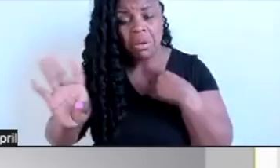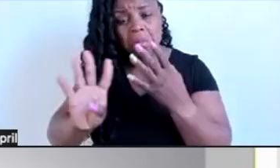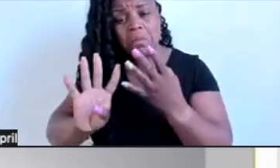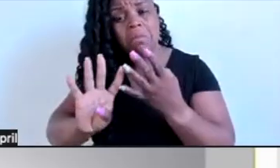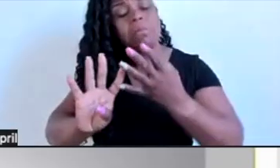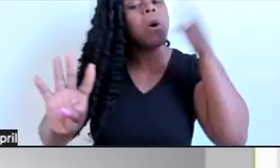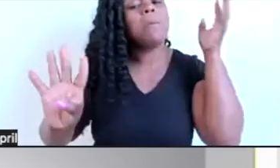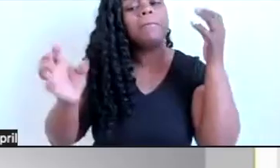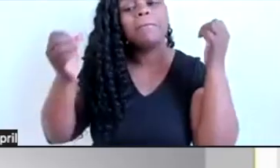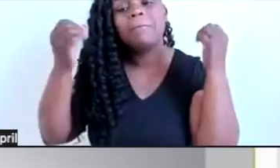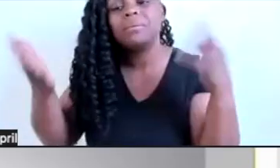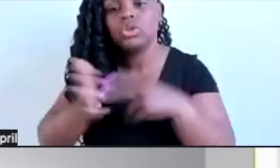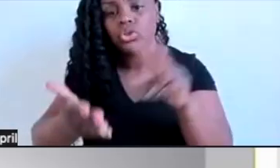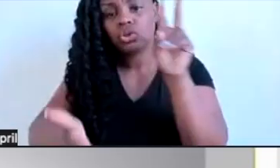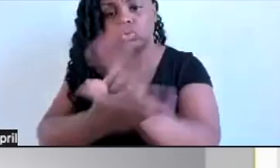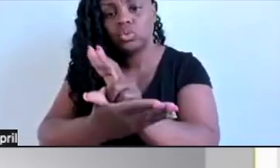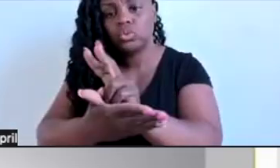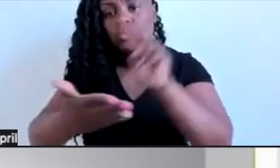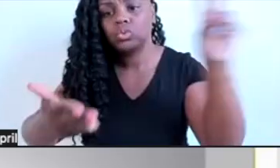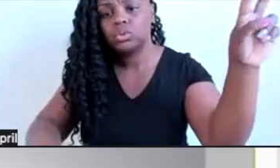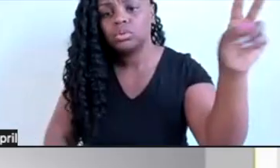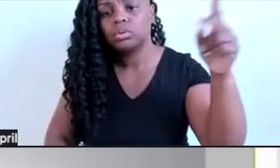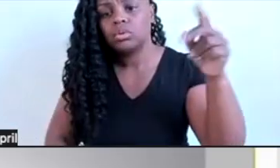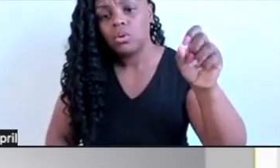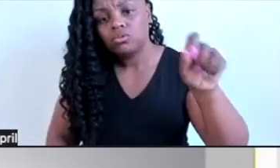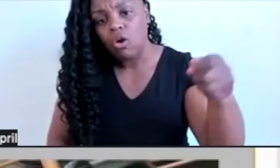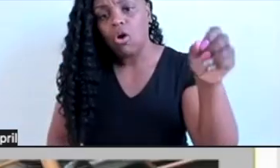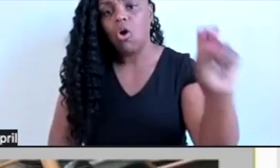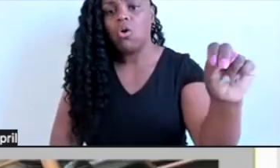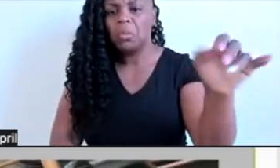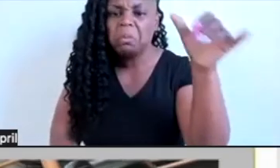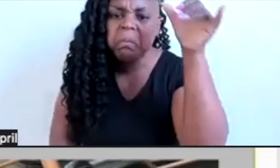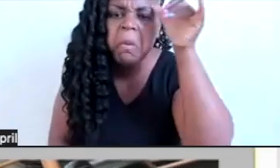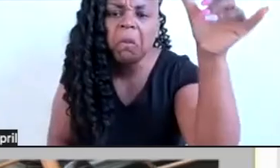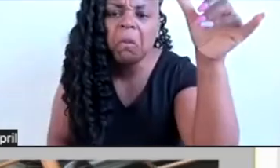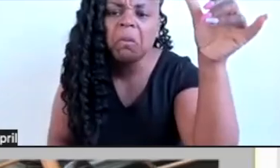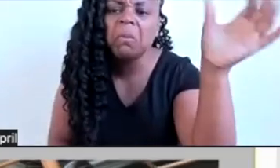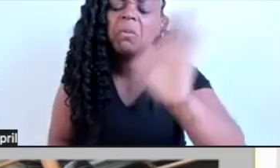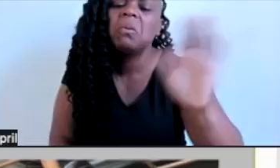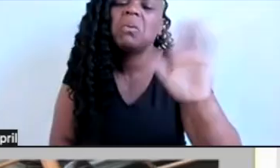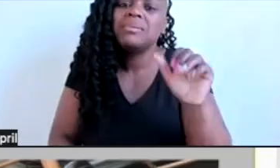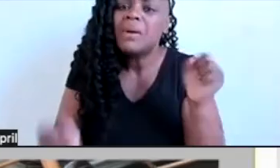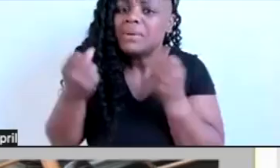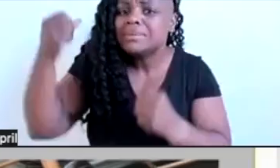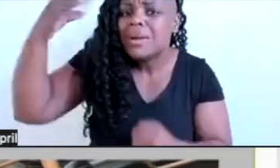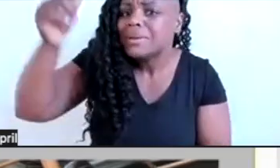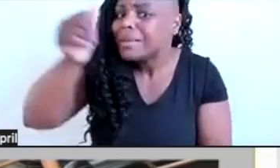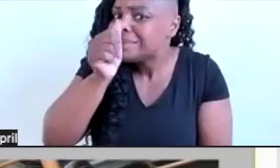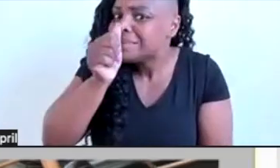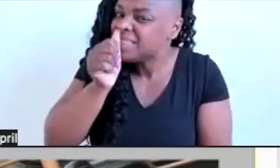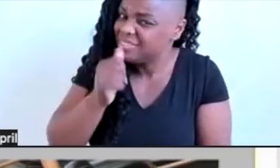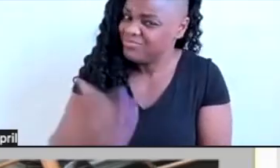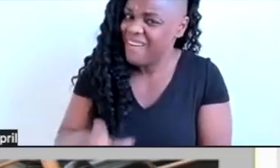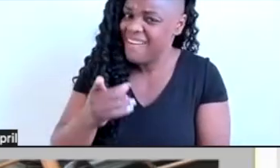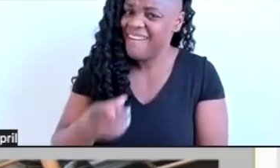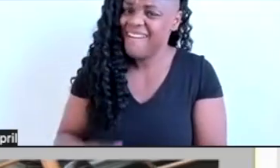back on. That is a lot of cold showers. How do you know if gas is leaking?